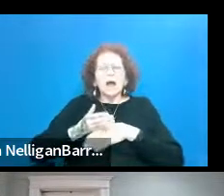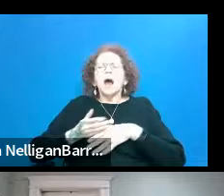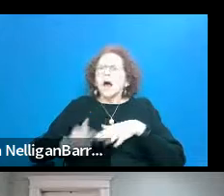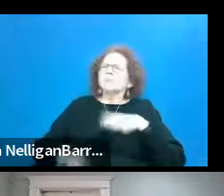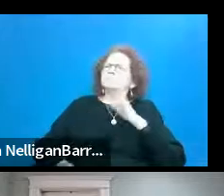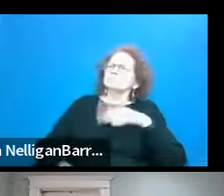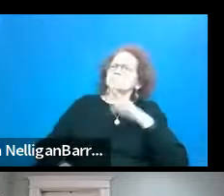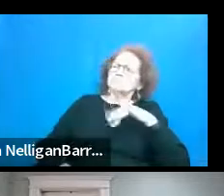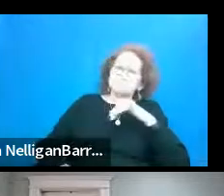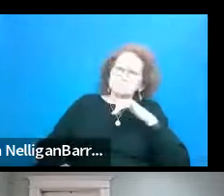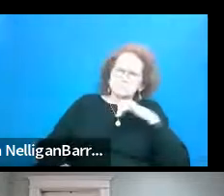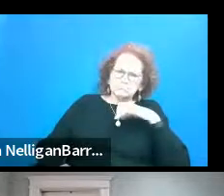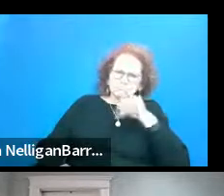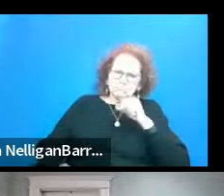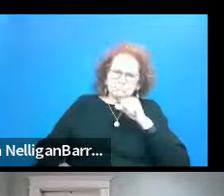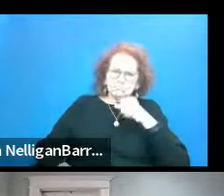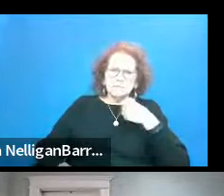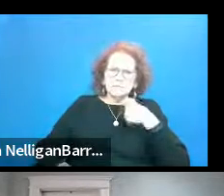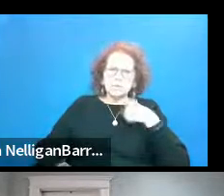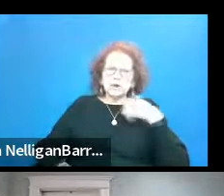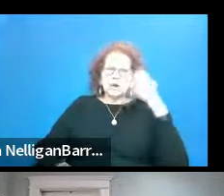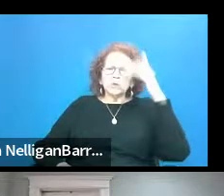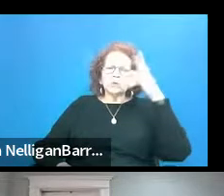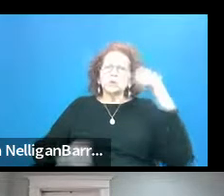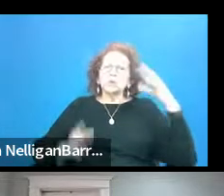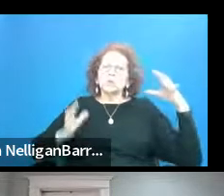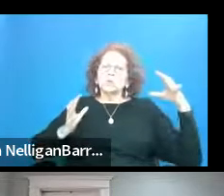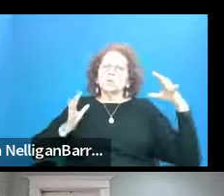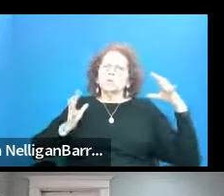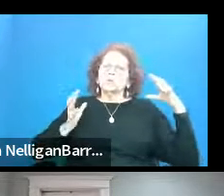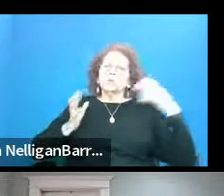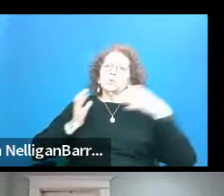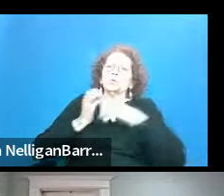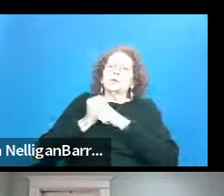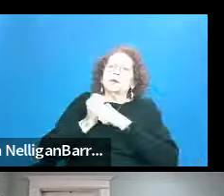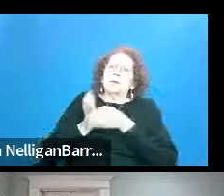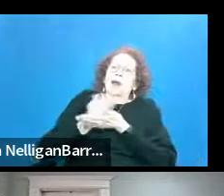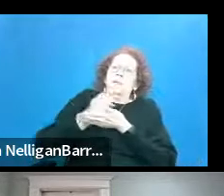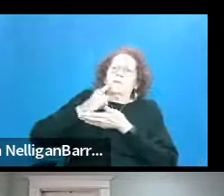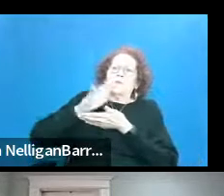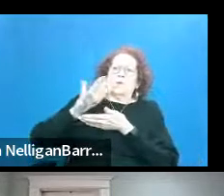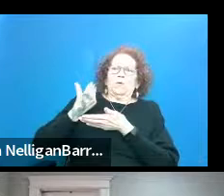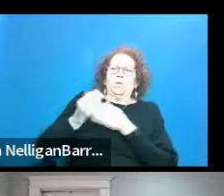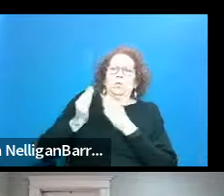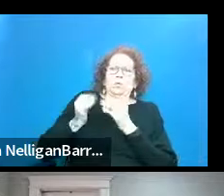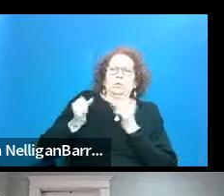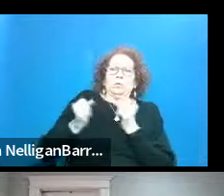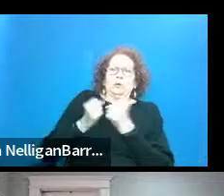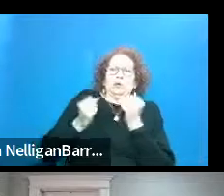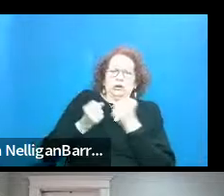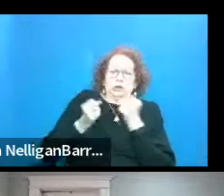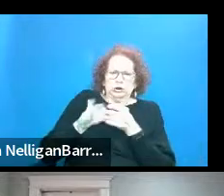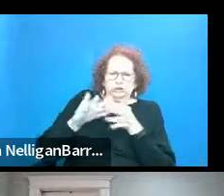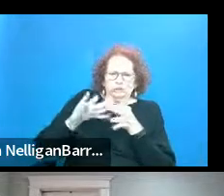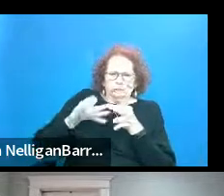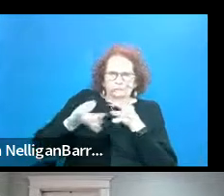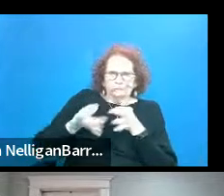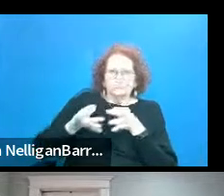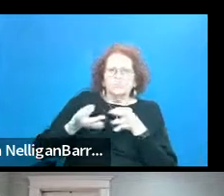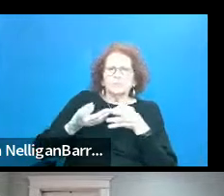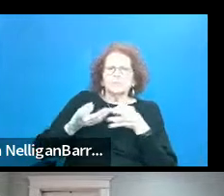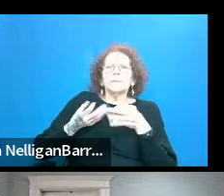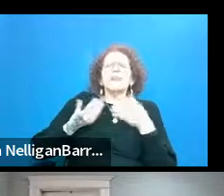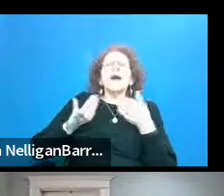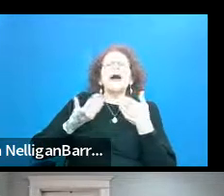We're going to be doing a recap of the winter, let's say, opportunities that we have with the Department